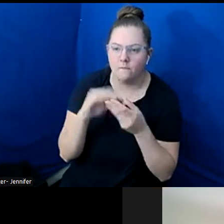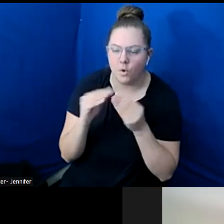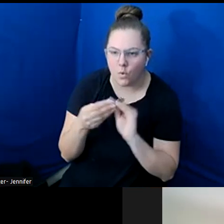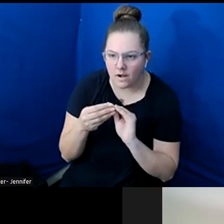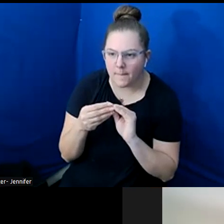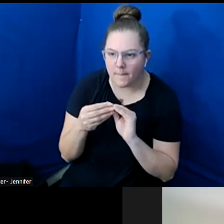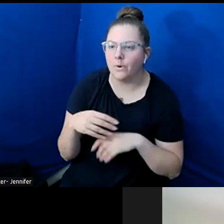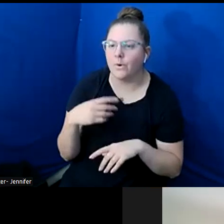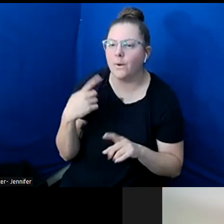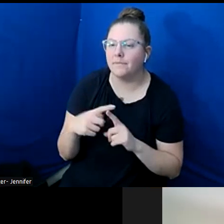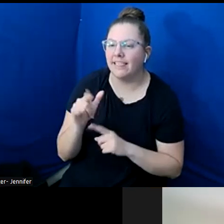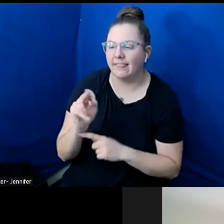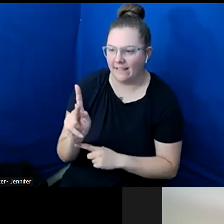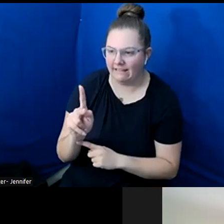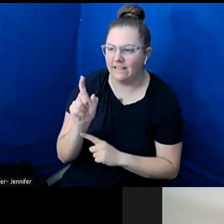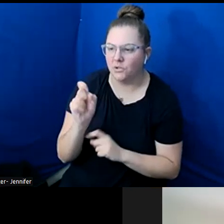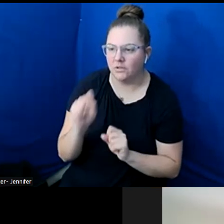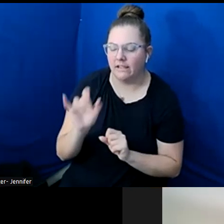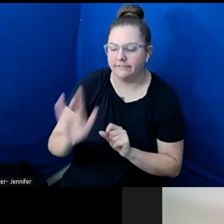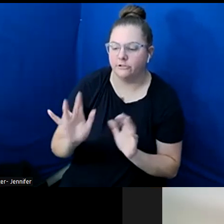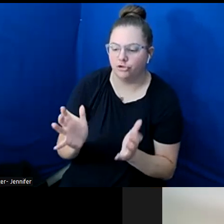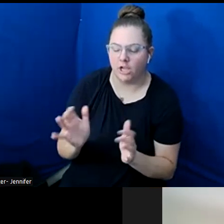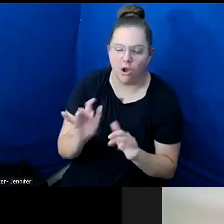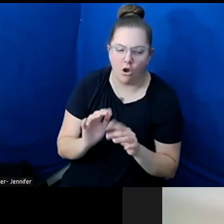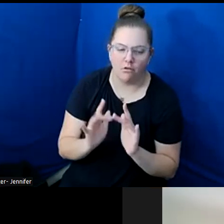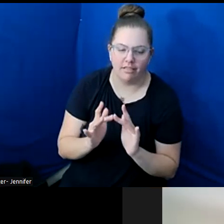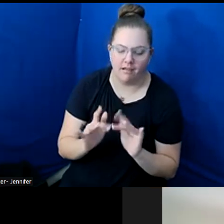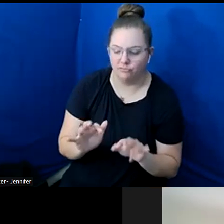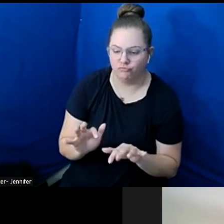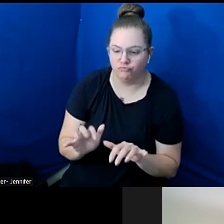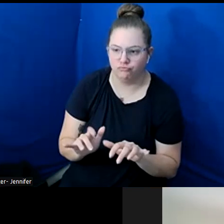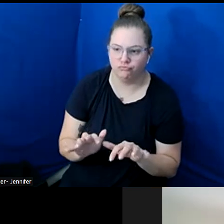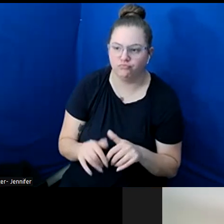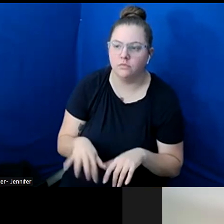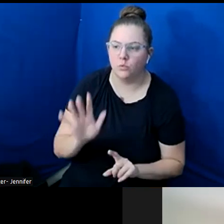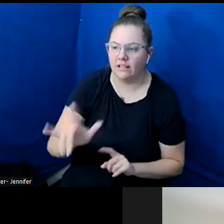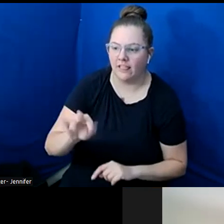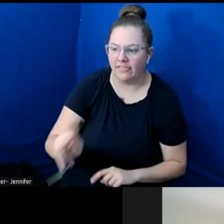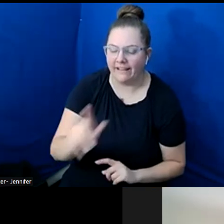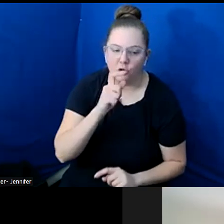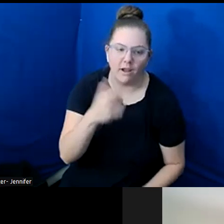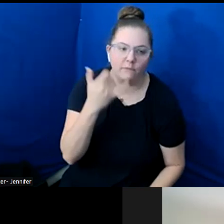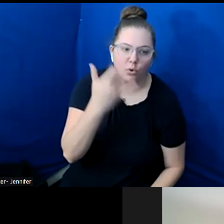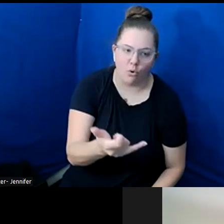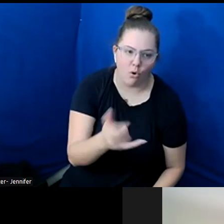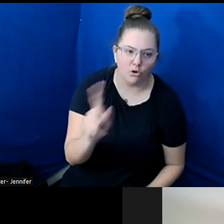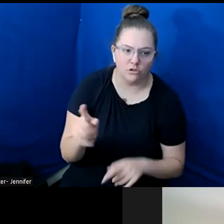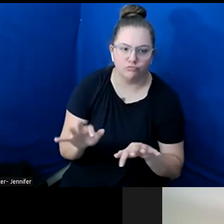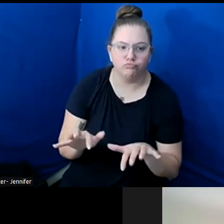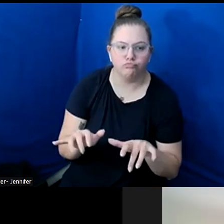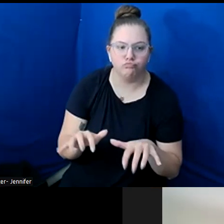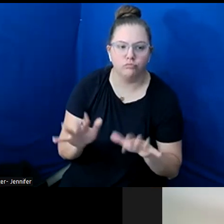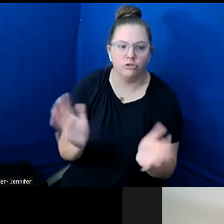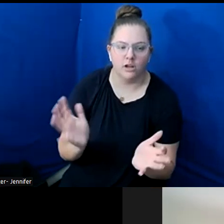a link where you can chat with us online. So you can just click the link and then you don't have to necessarily call someone on the phone. You can